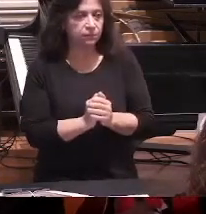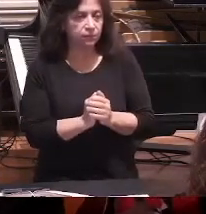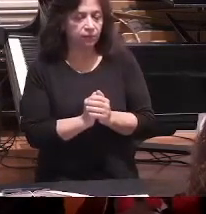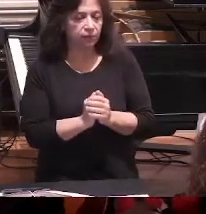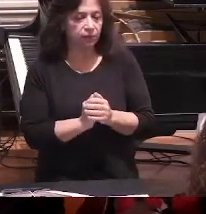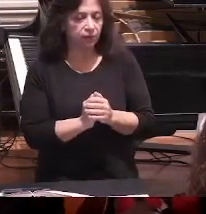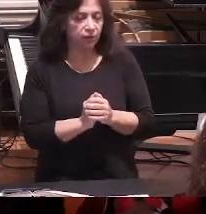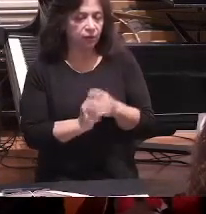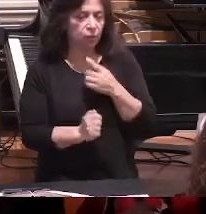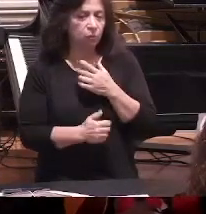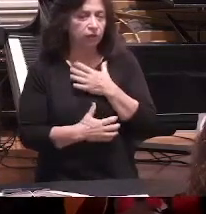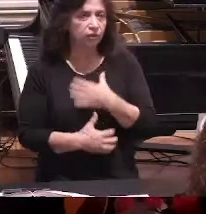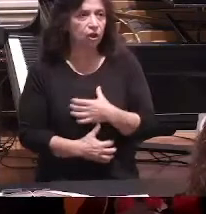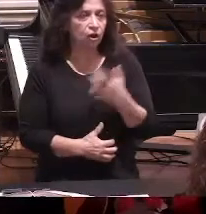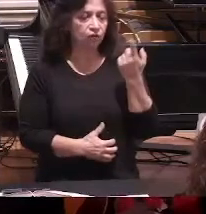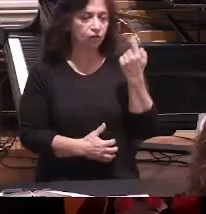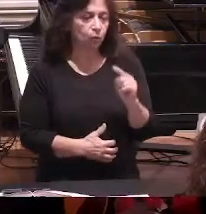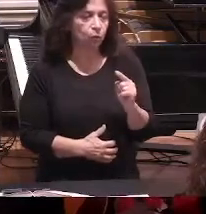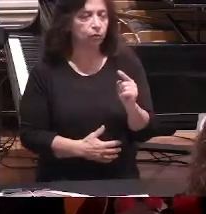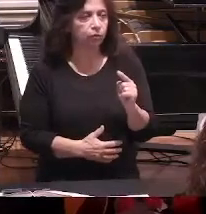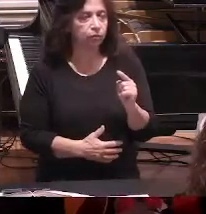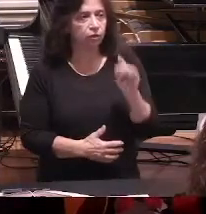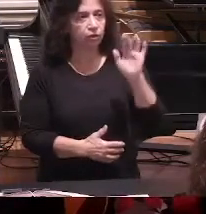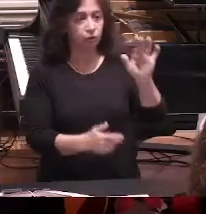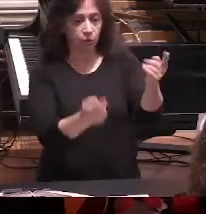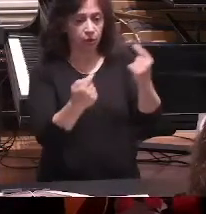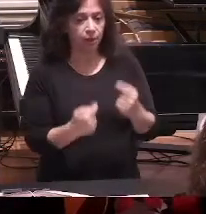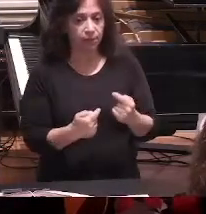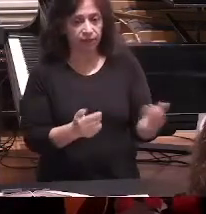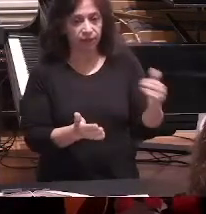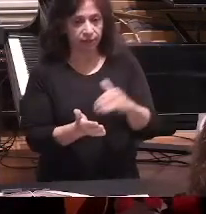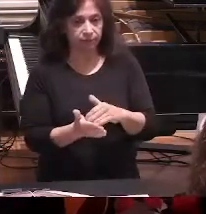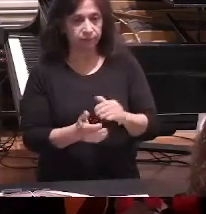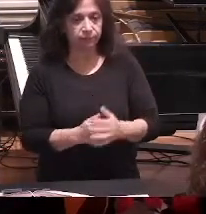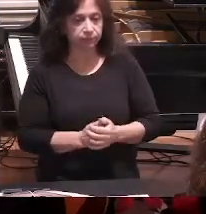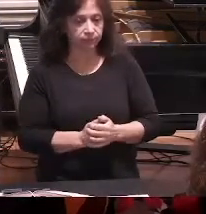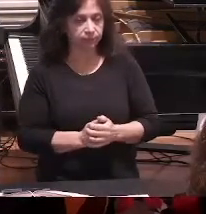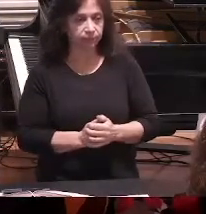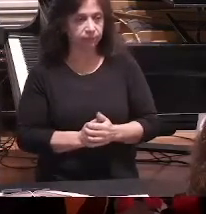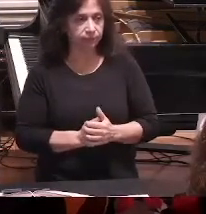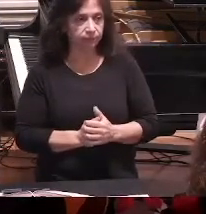We long for your coming once again.